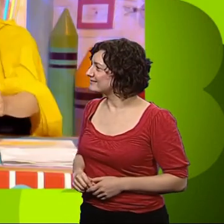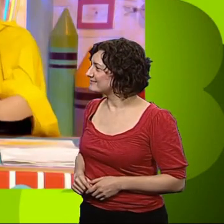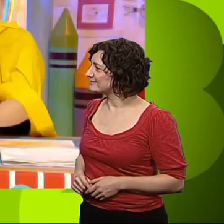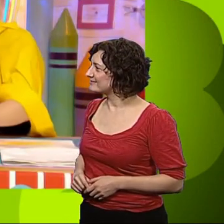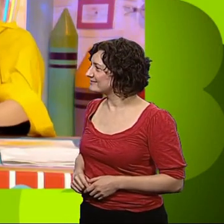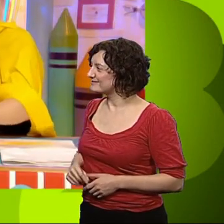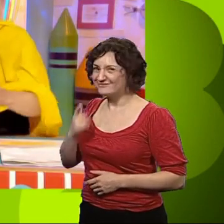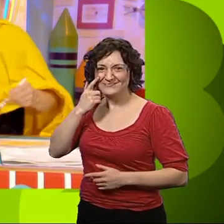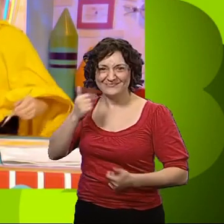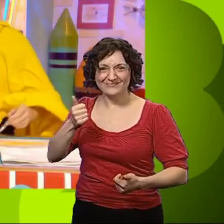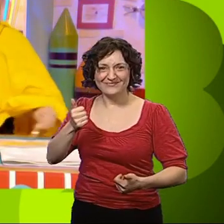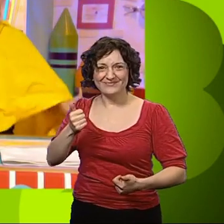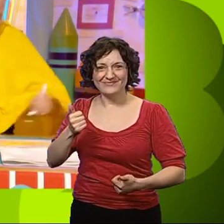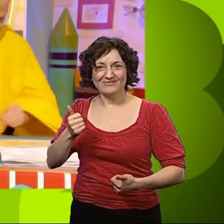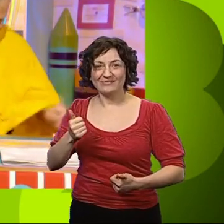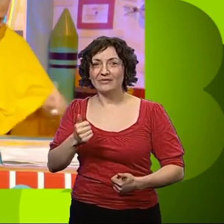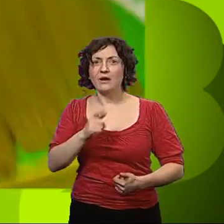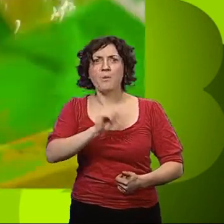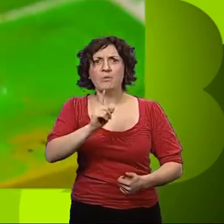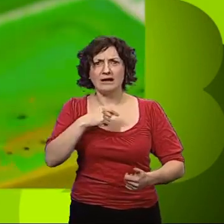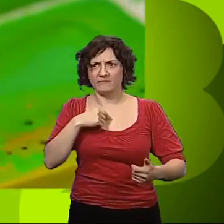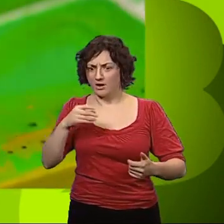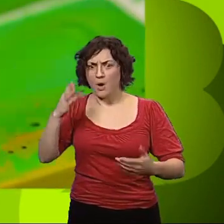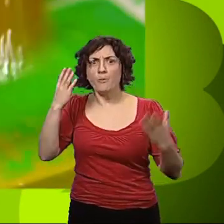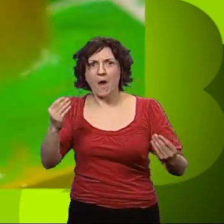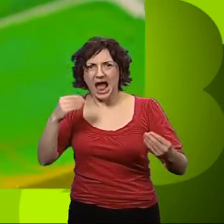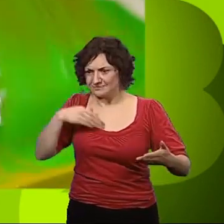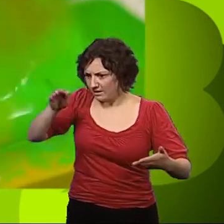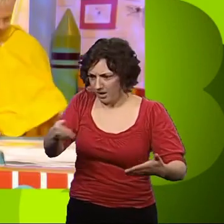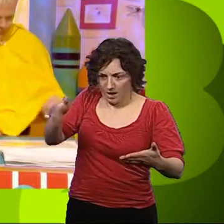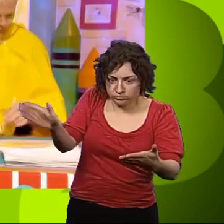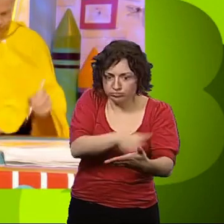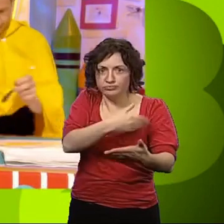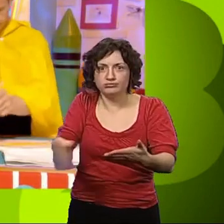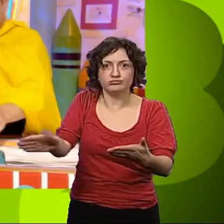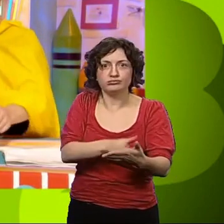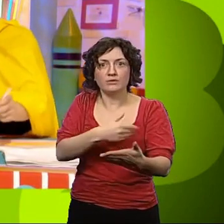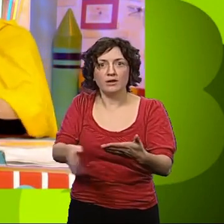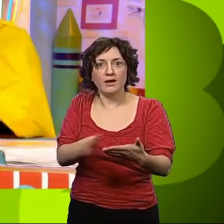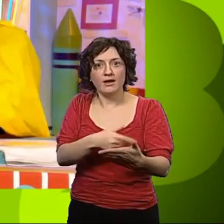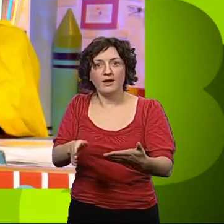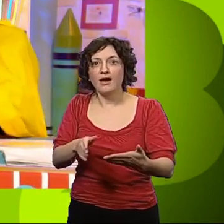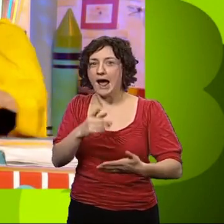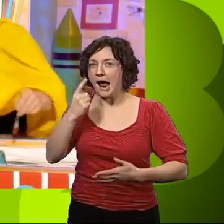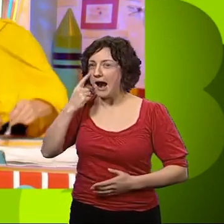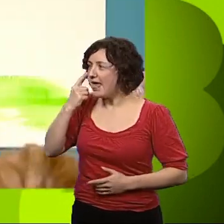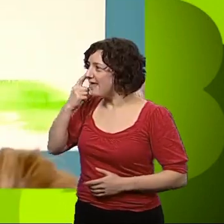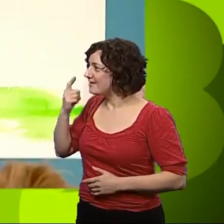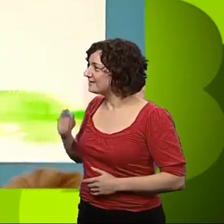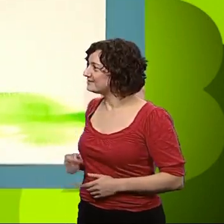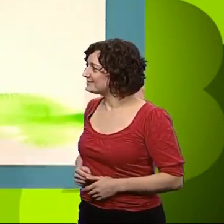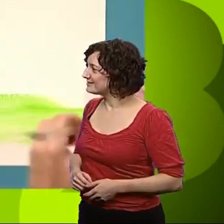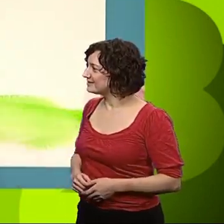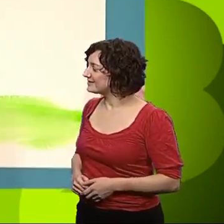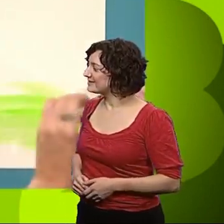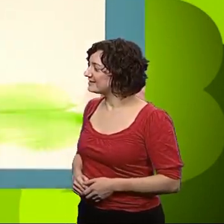then, and I started by getting the paint really wet? Because this is watercolour paint, isn't it? Let's see what happens. Woo!